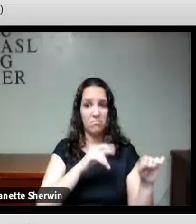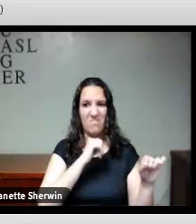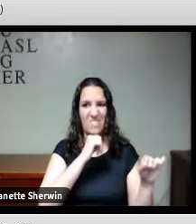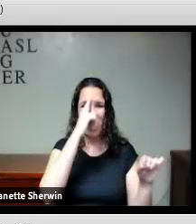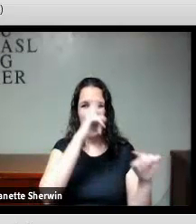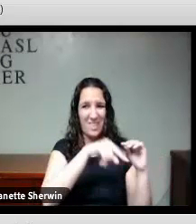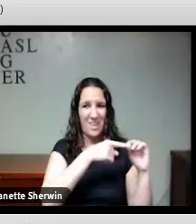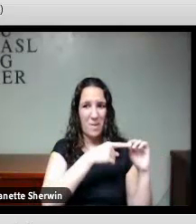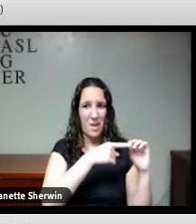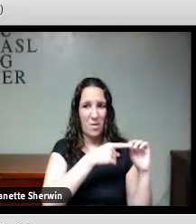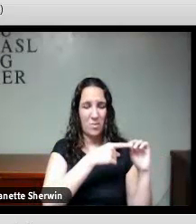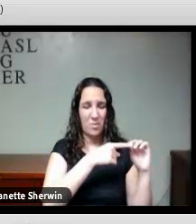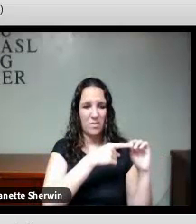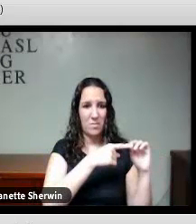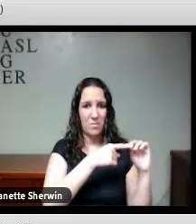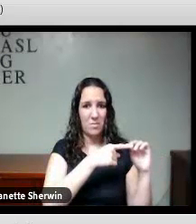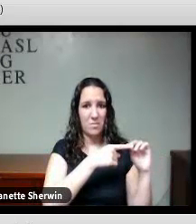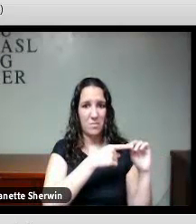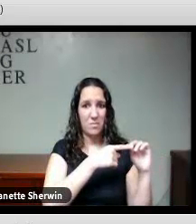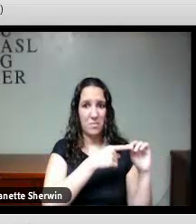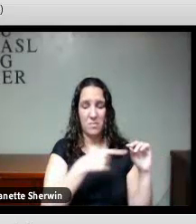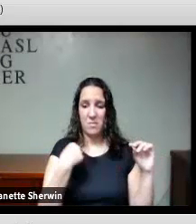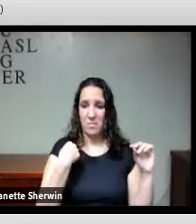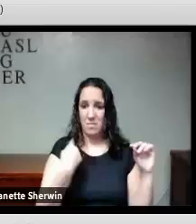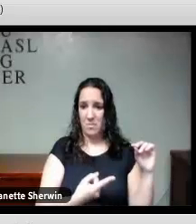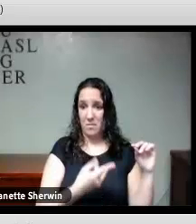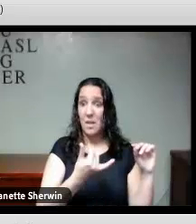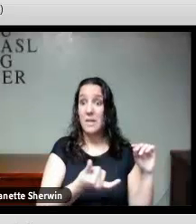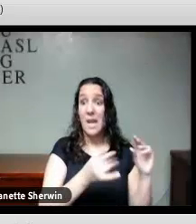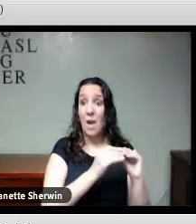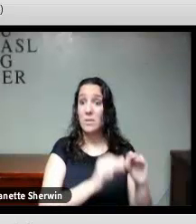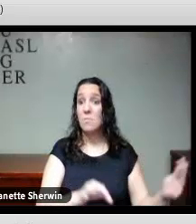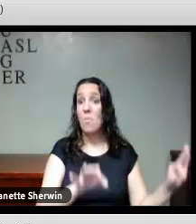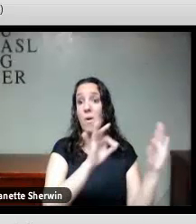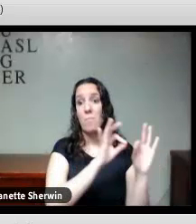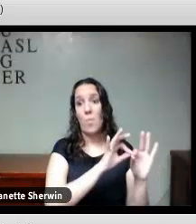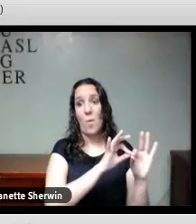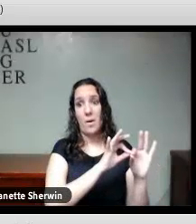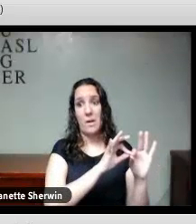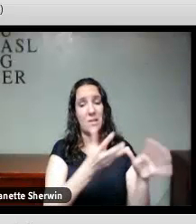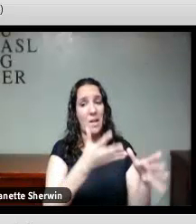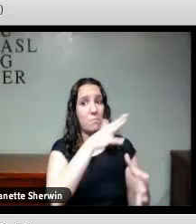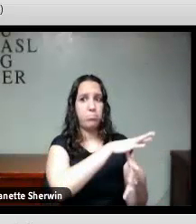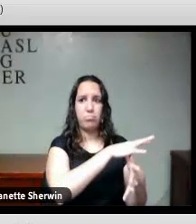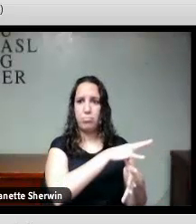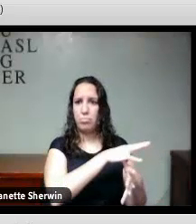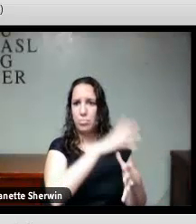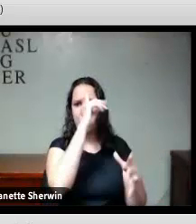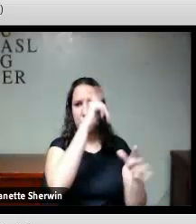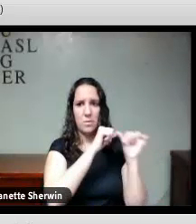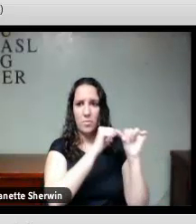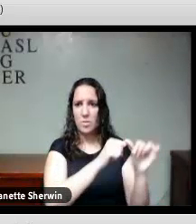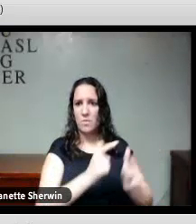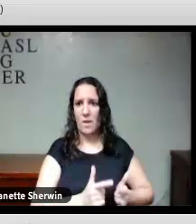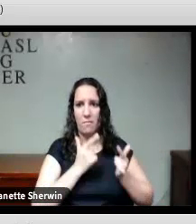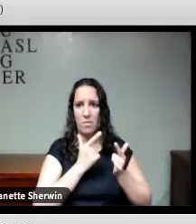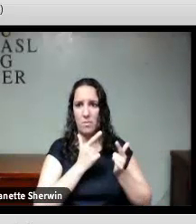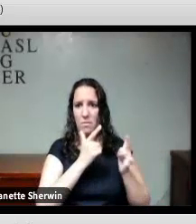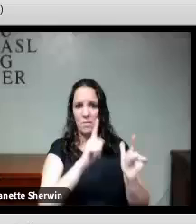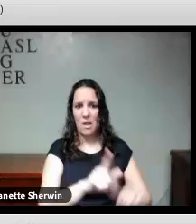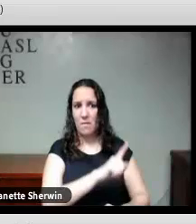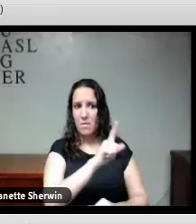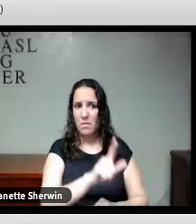as recently as maybe 10, 12 years ago has now become almost critical to the survival of our libraries. That's why everybody's scrambling around saying, what